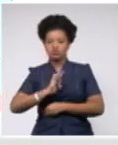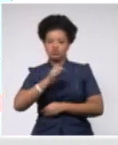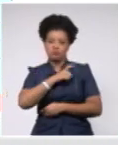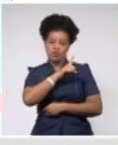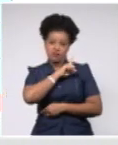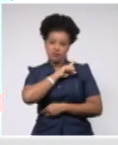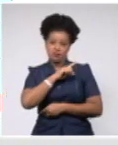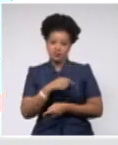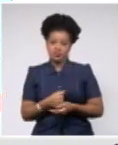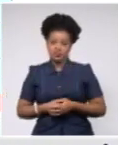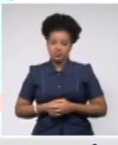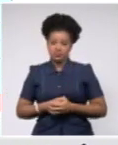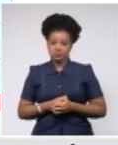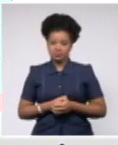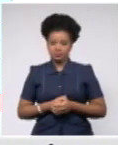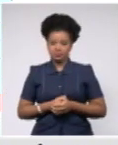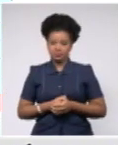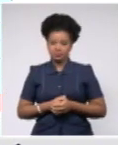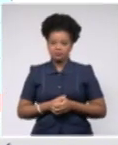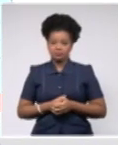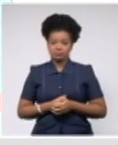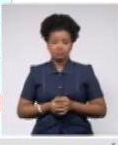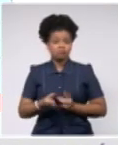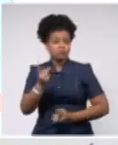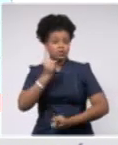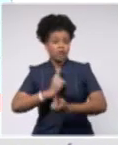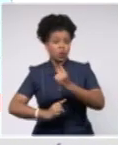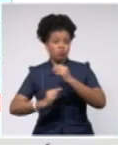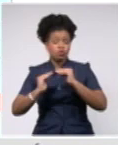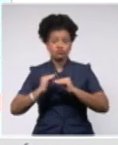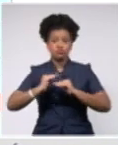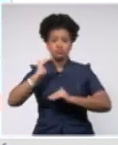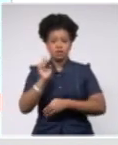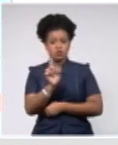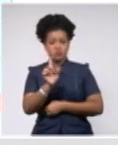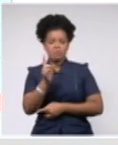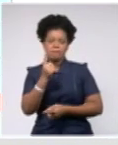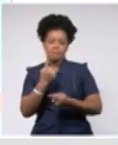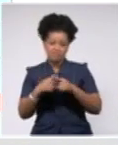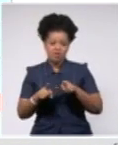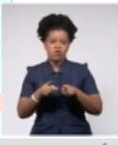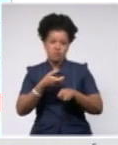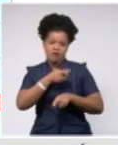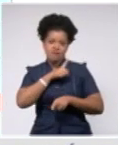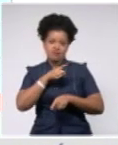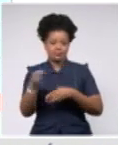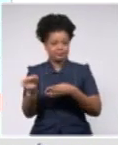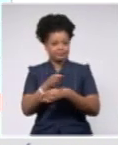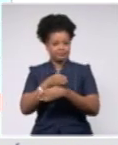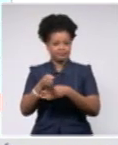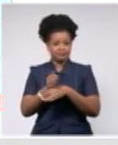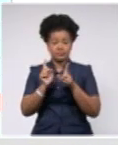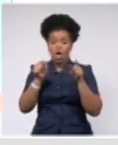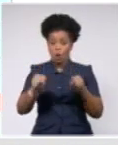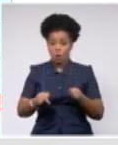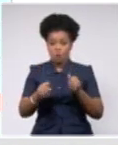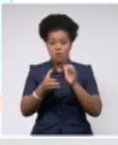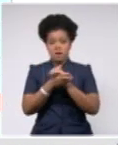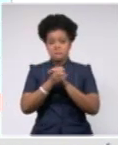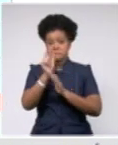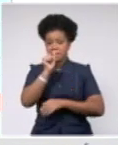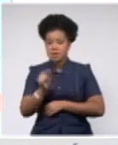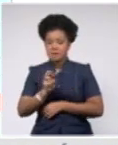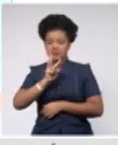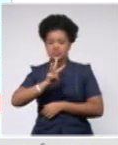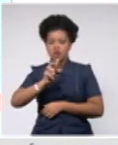del Rio 0.69, Cienfuegos 0.49, and Holguín with a rate